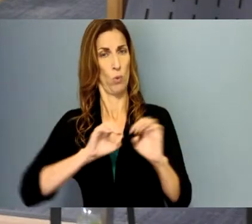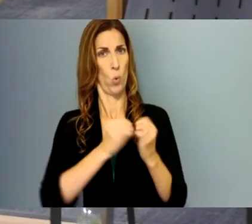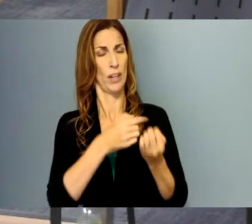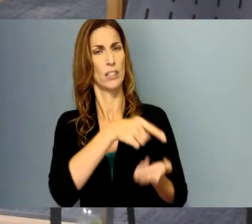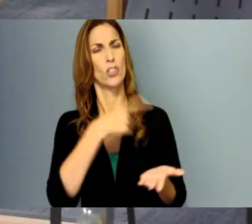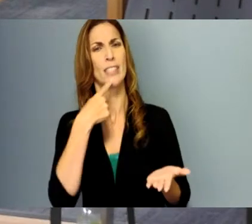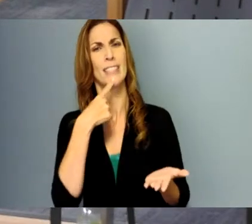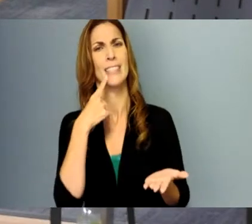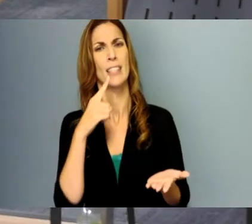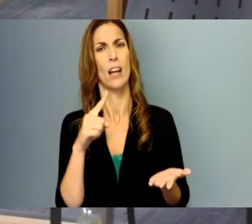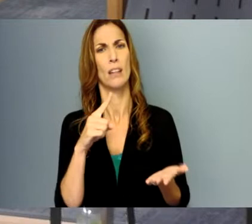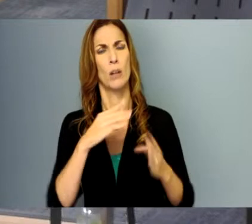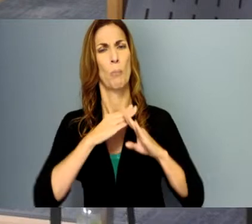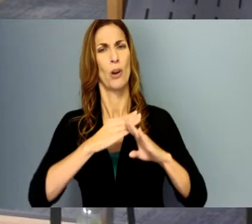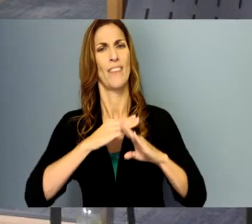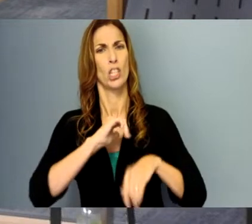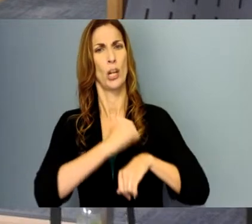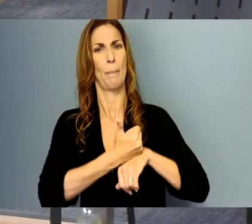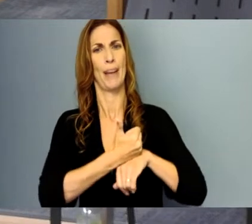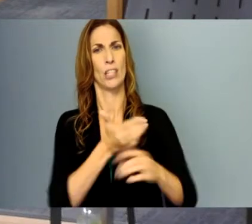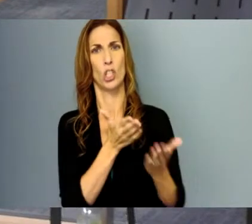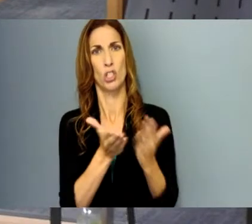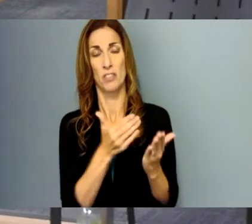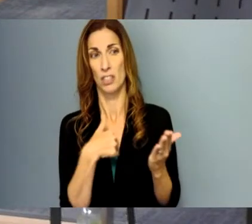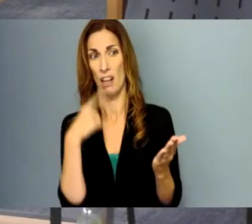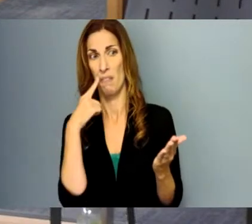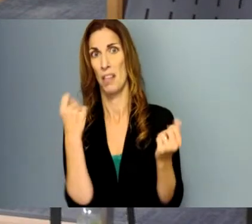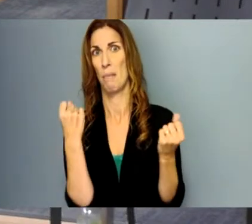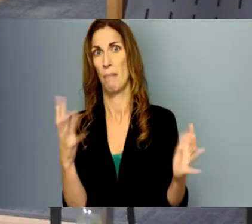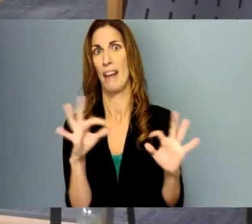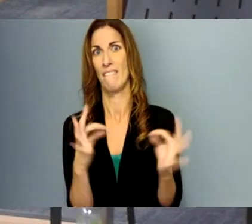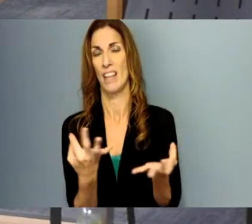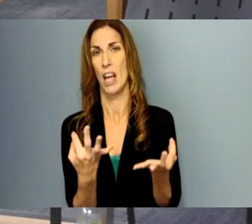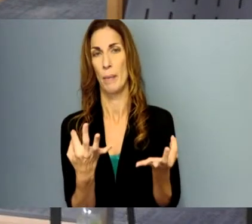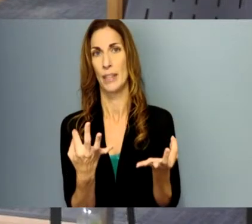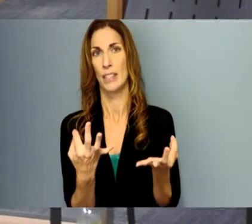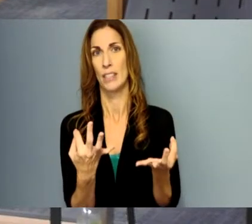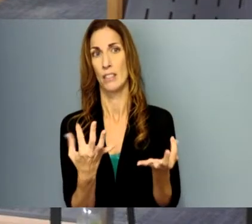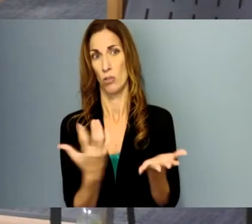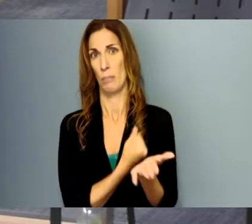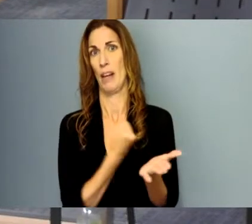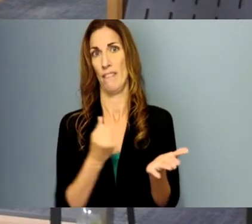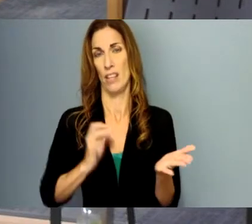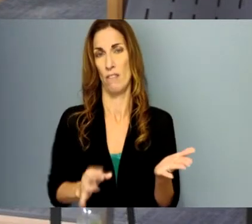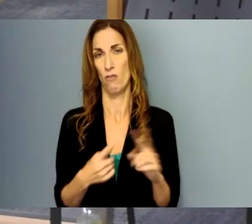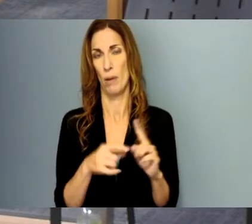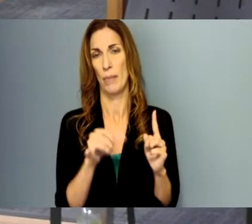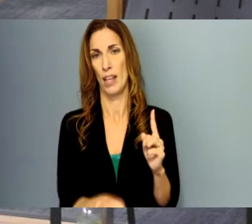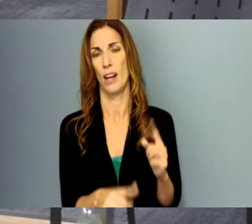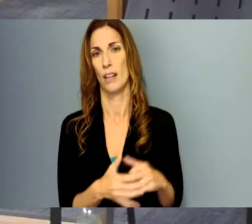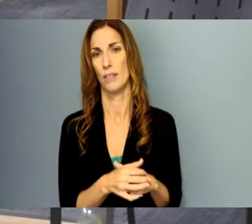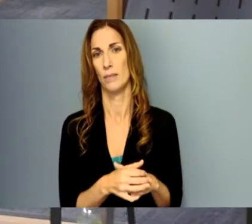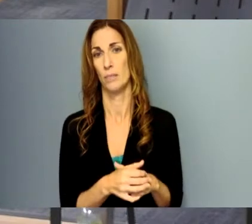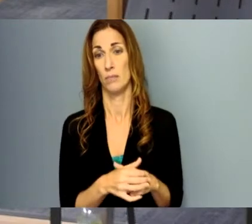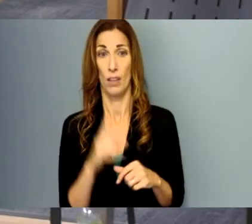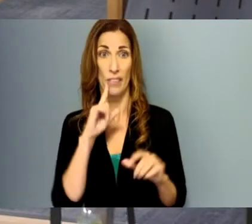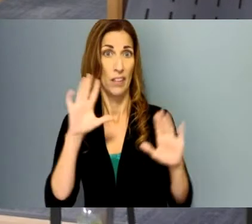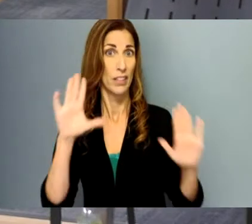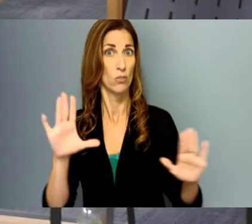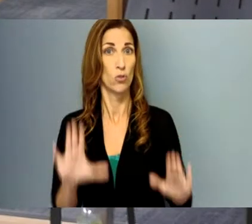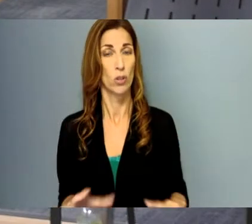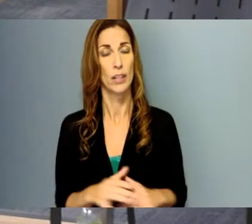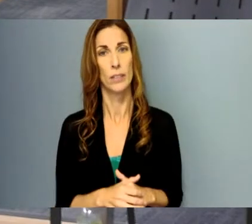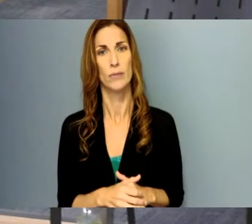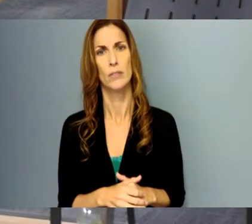free prevention-based services, which I think many families could benefit from. And I think that's great. The